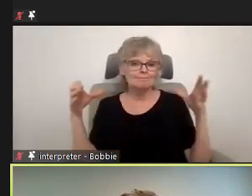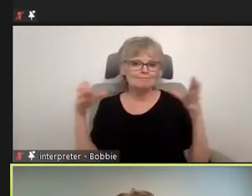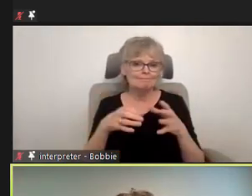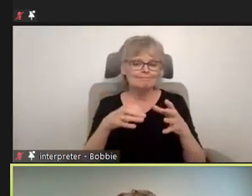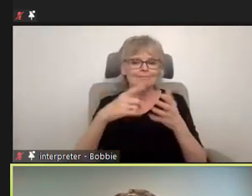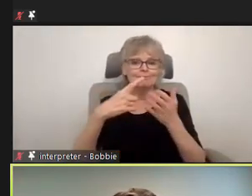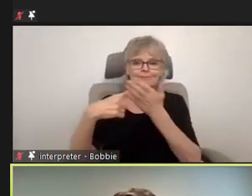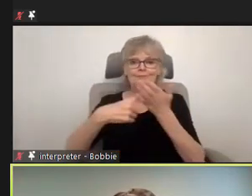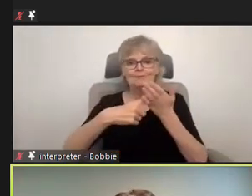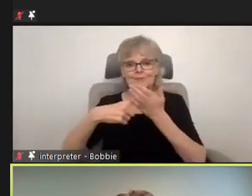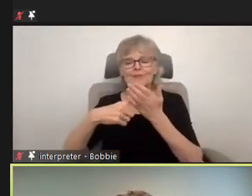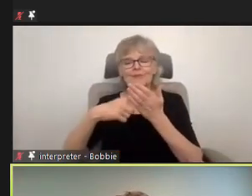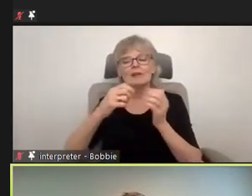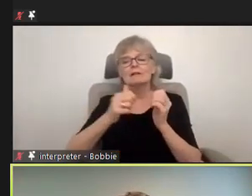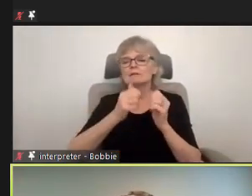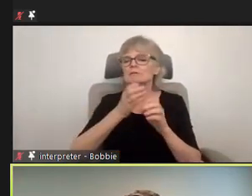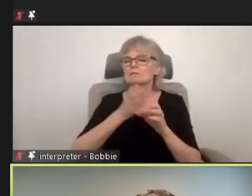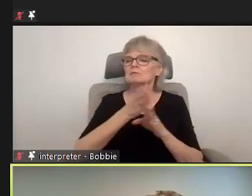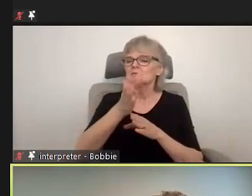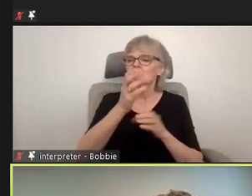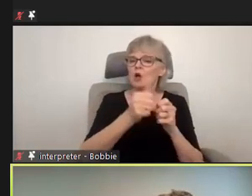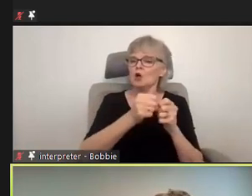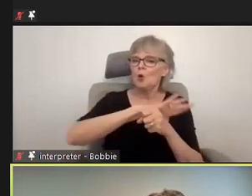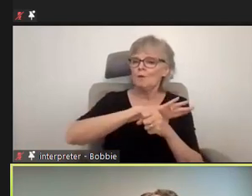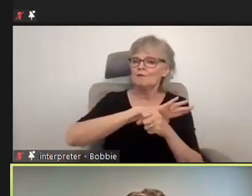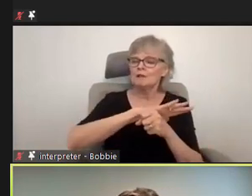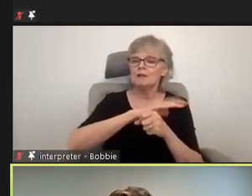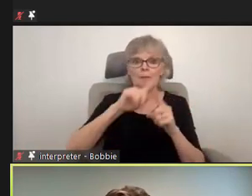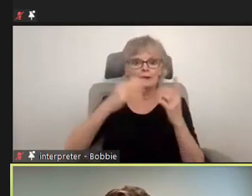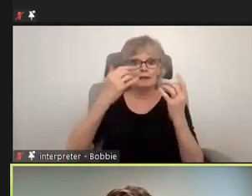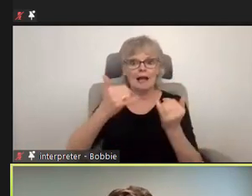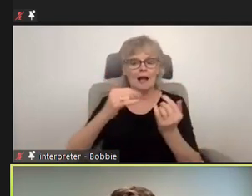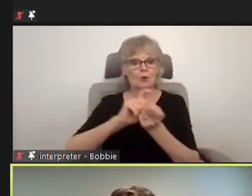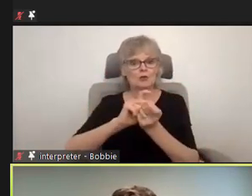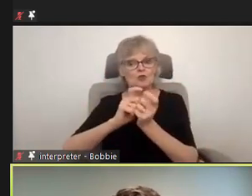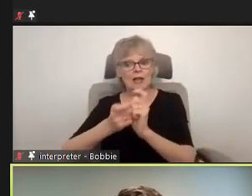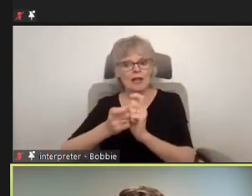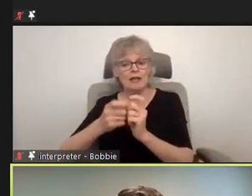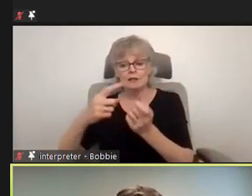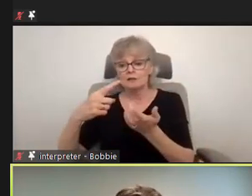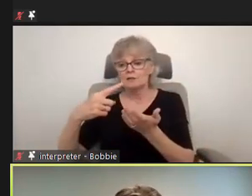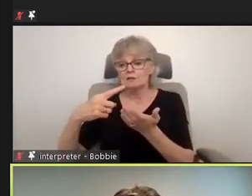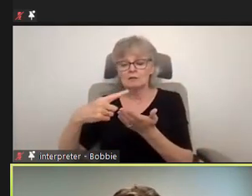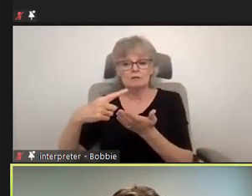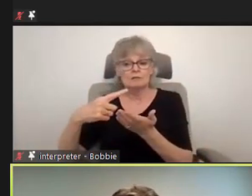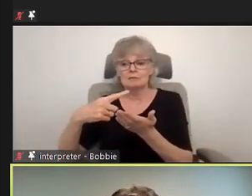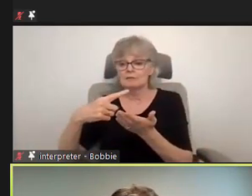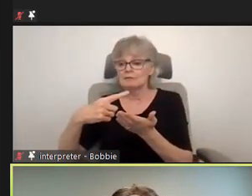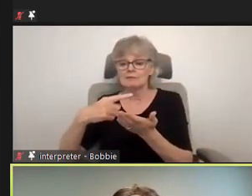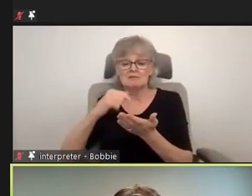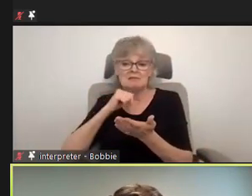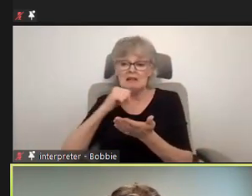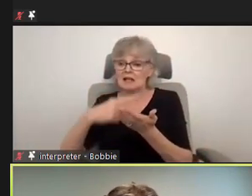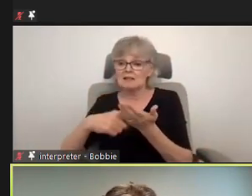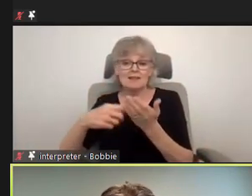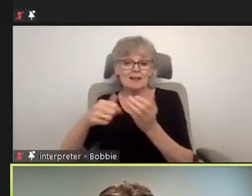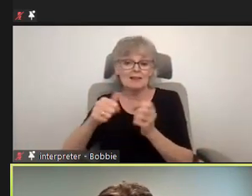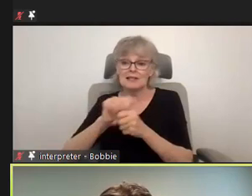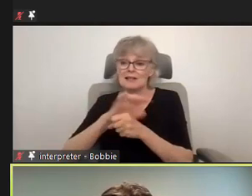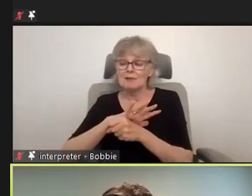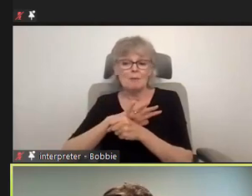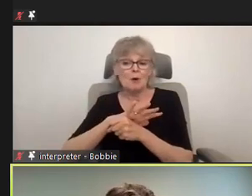mostly COVID-related issues, but it has since evolved to talking about almost not really talking about COVID that much most of the